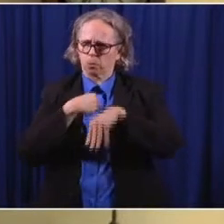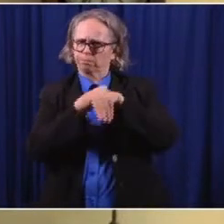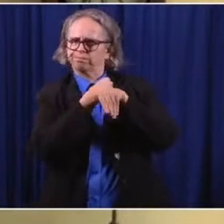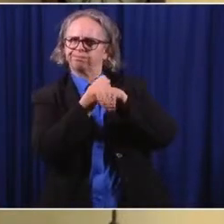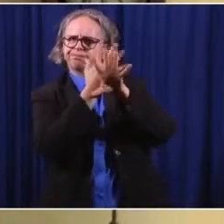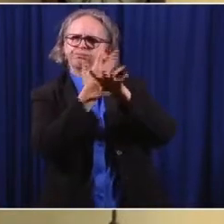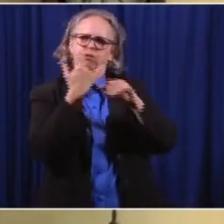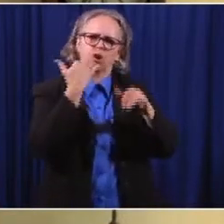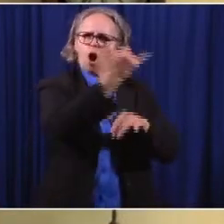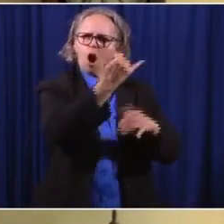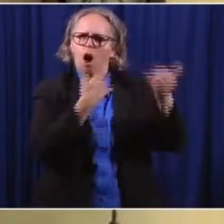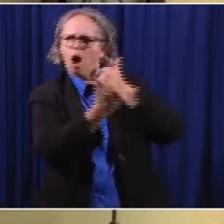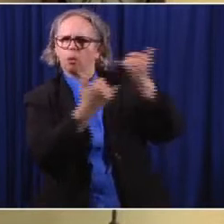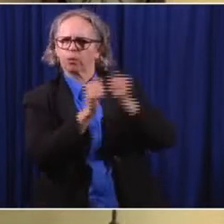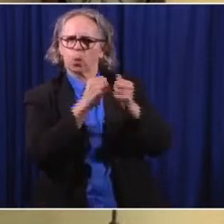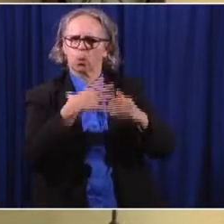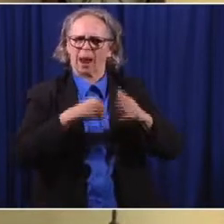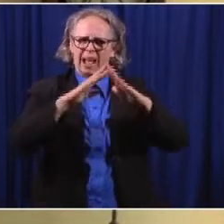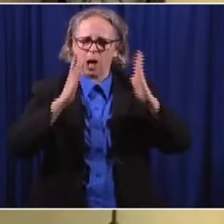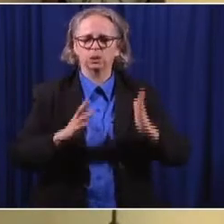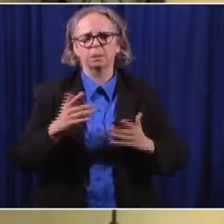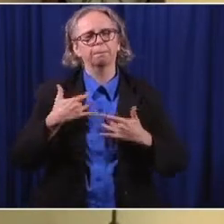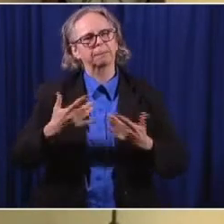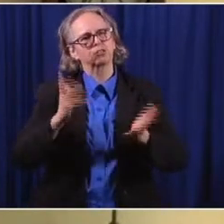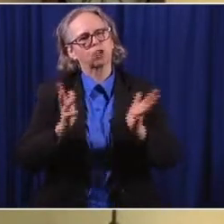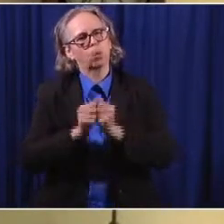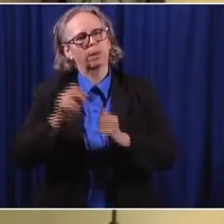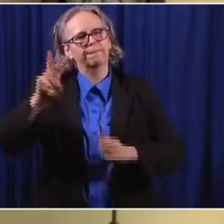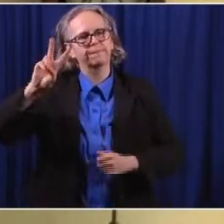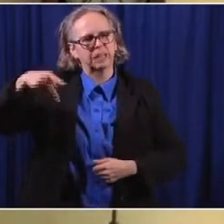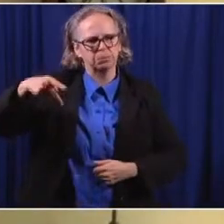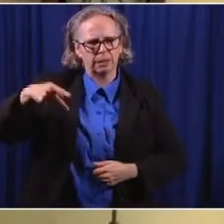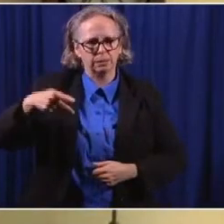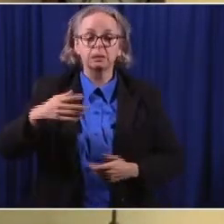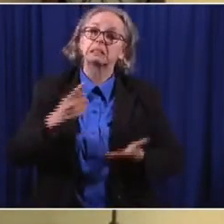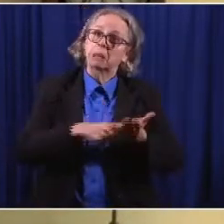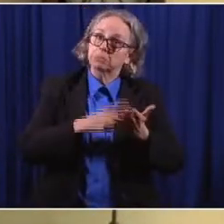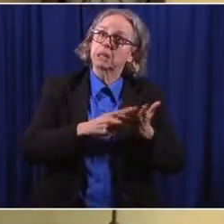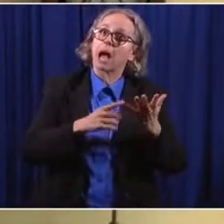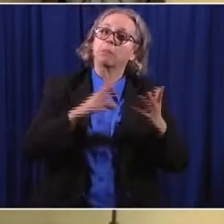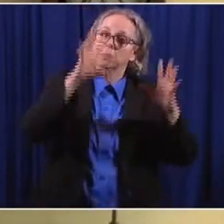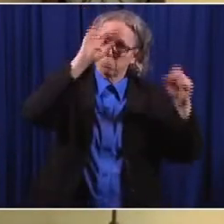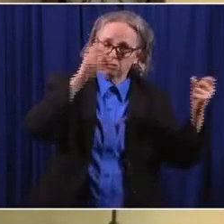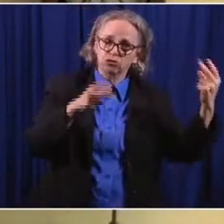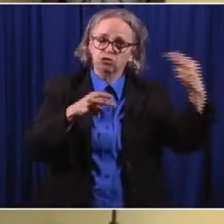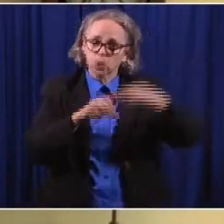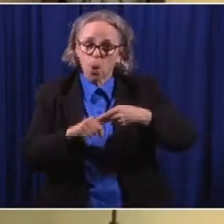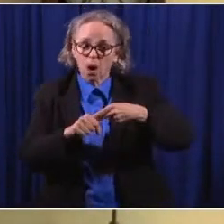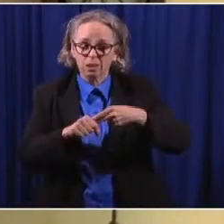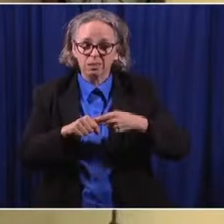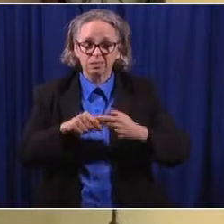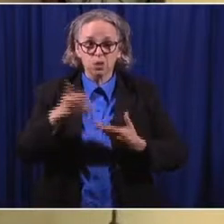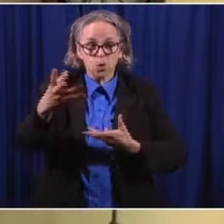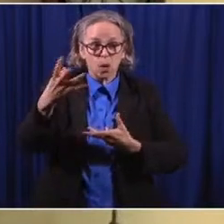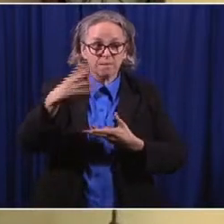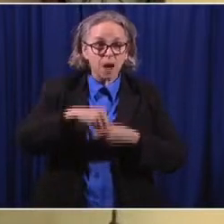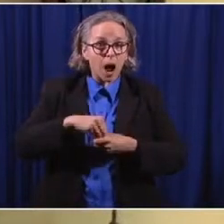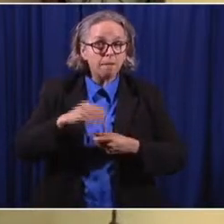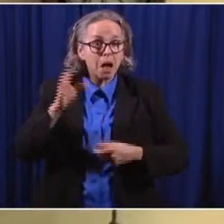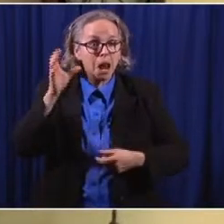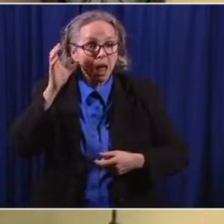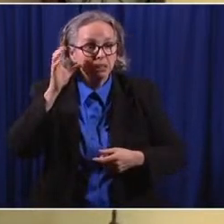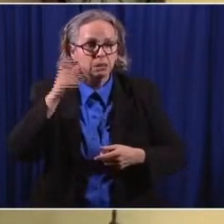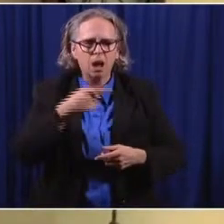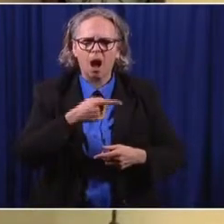call. Sometimes the president is on the call. And if you could see those or you could listen to those, they're very, very